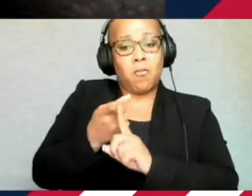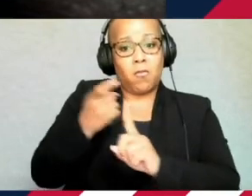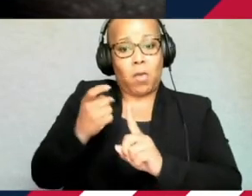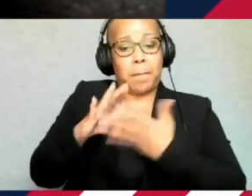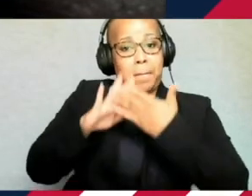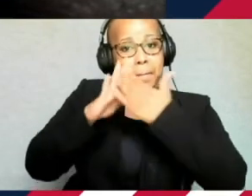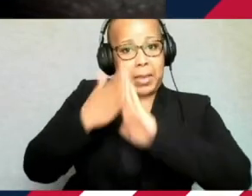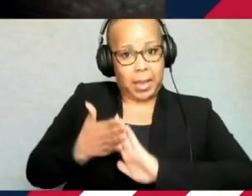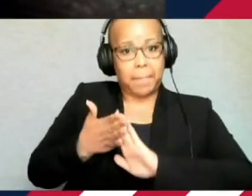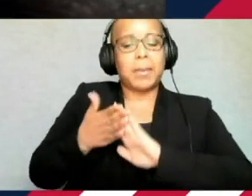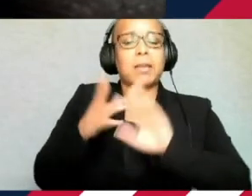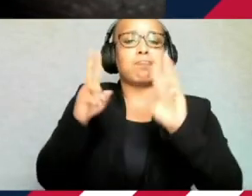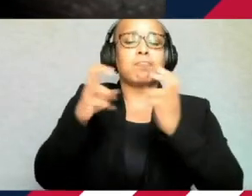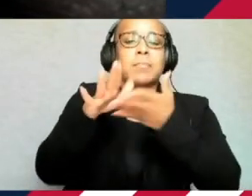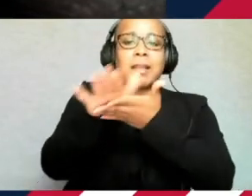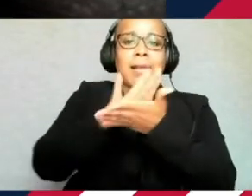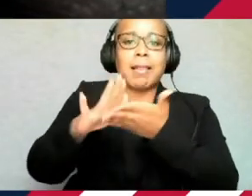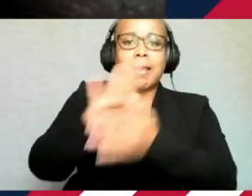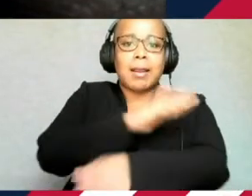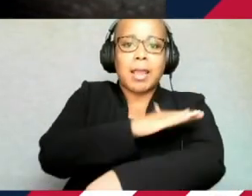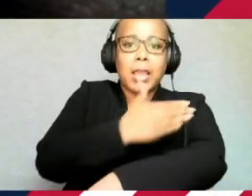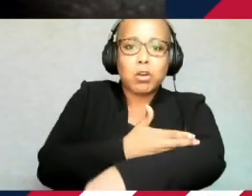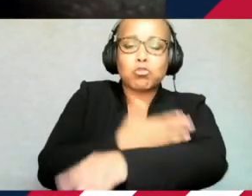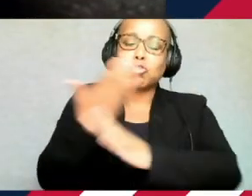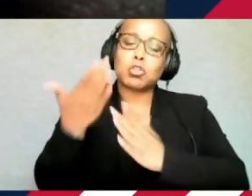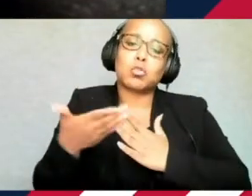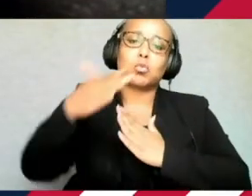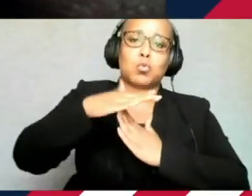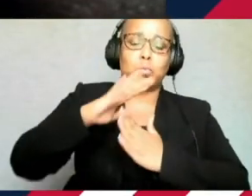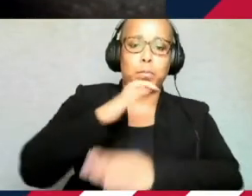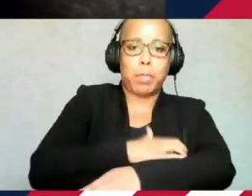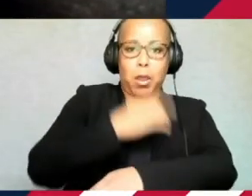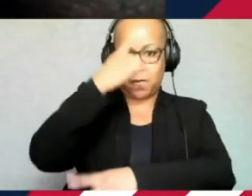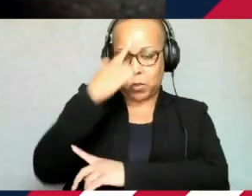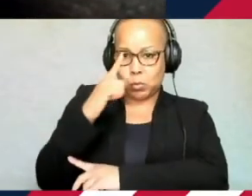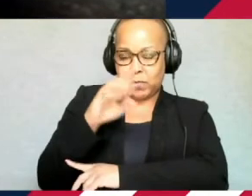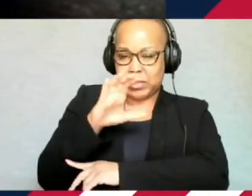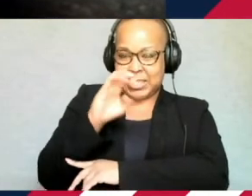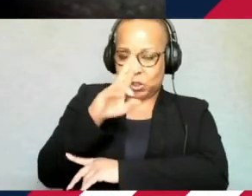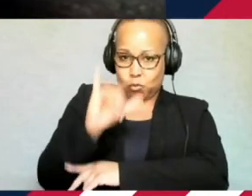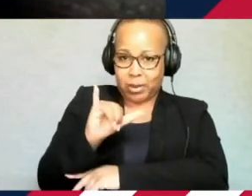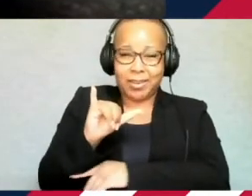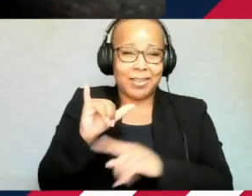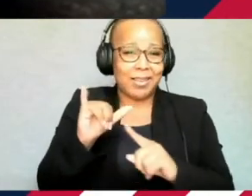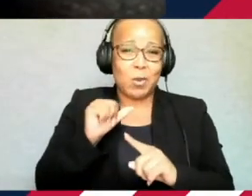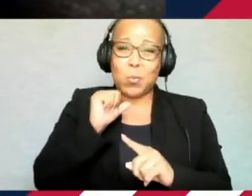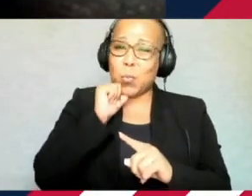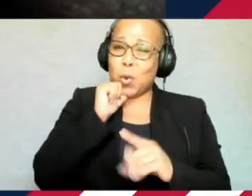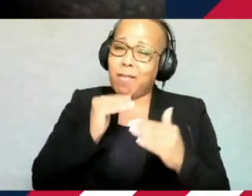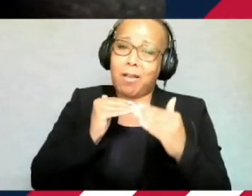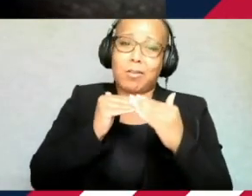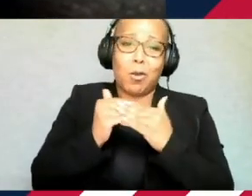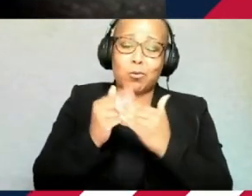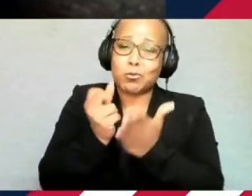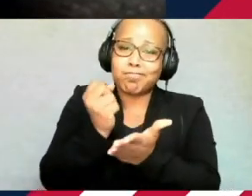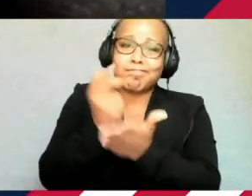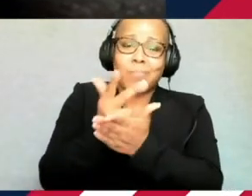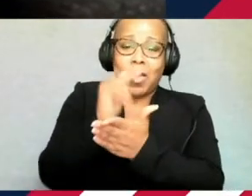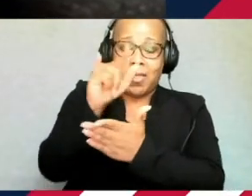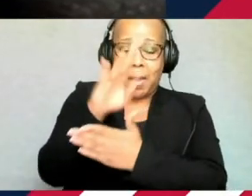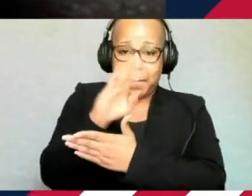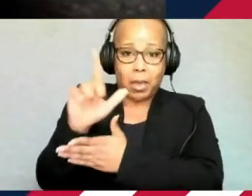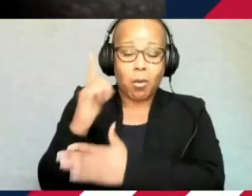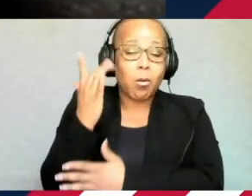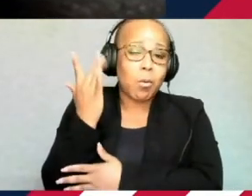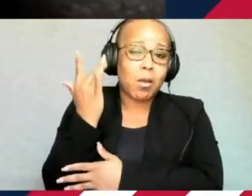the clean energy superpower of the 21st century. We are not even close to passing a Green New Deal. And why is that?